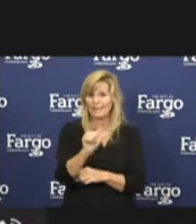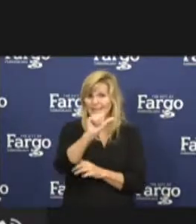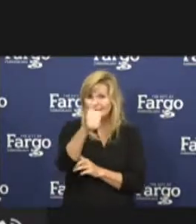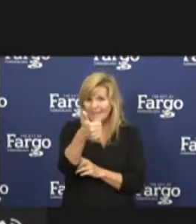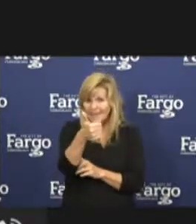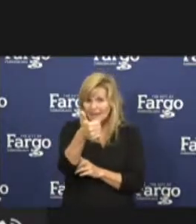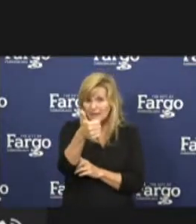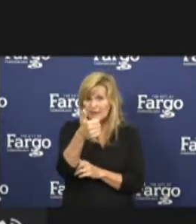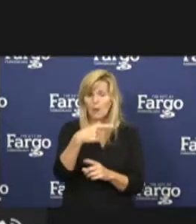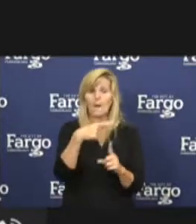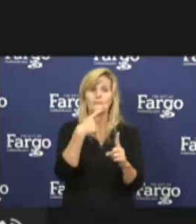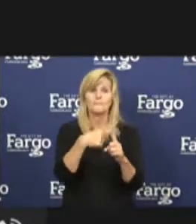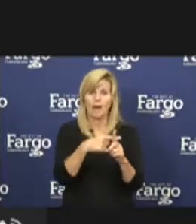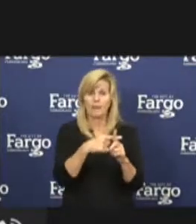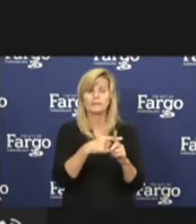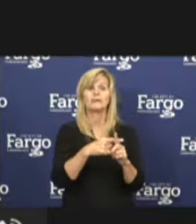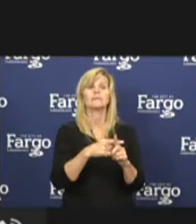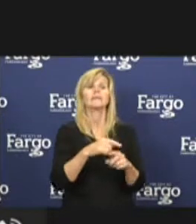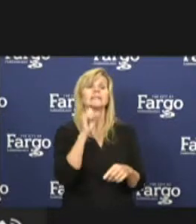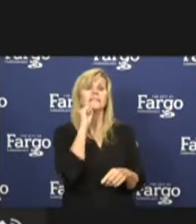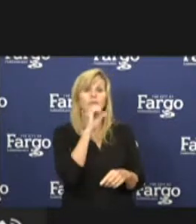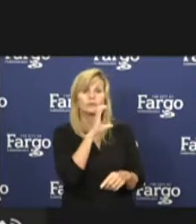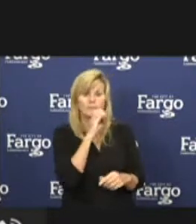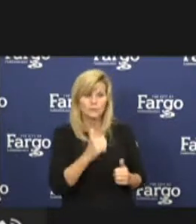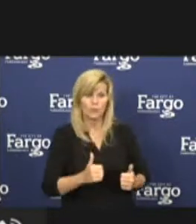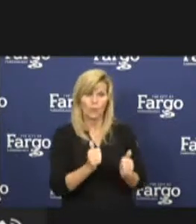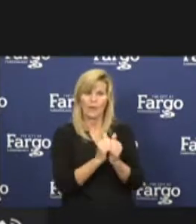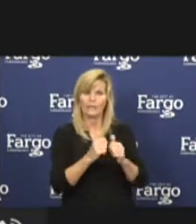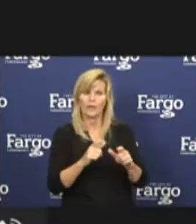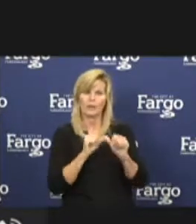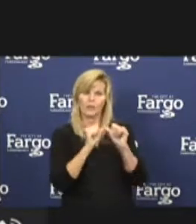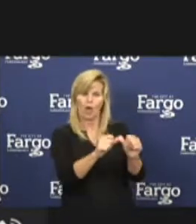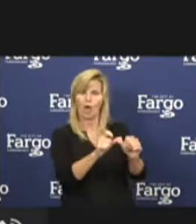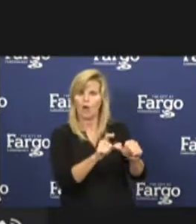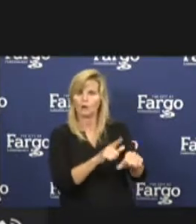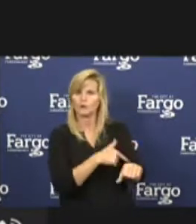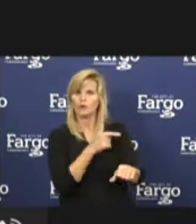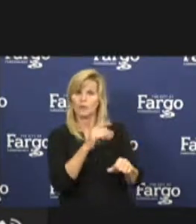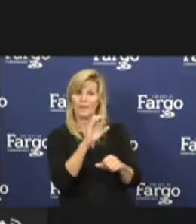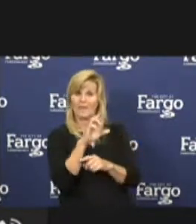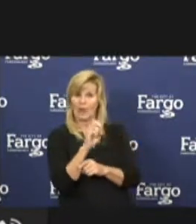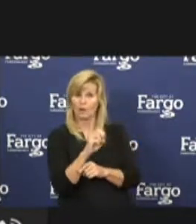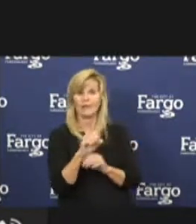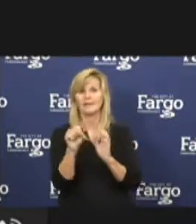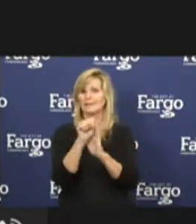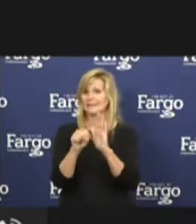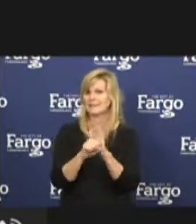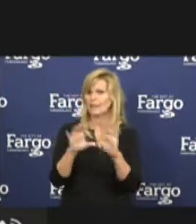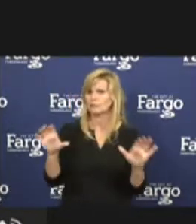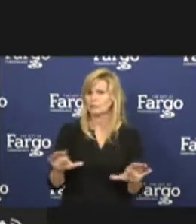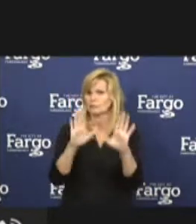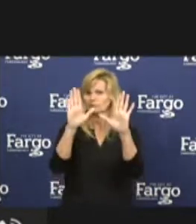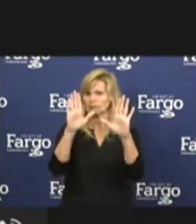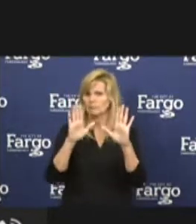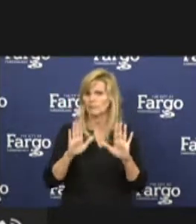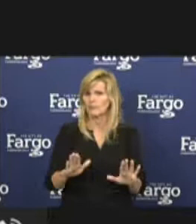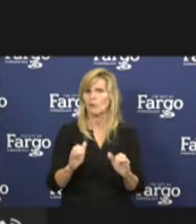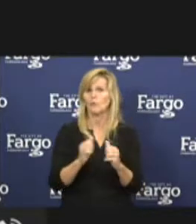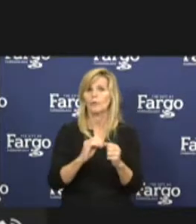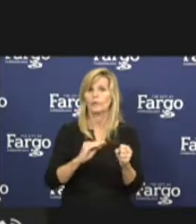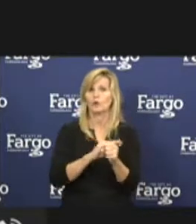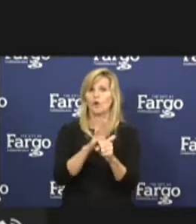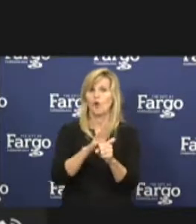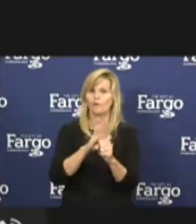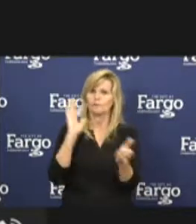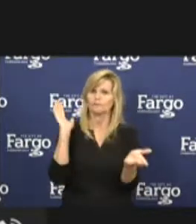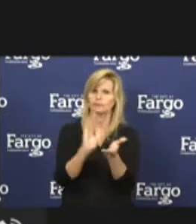positive residents in long-term care. The state is doing very well in its COVID fight, which is allowing us to